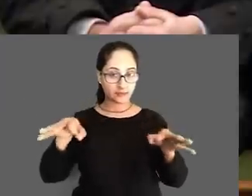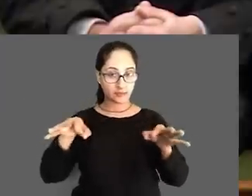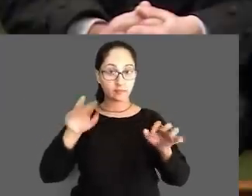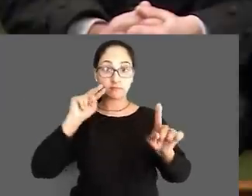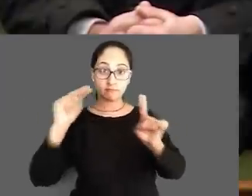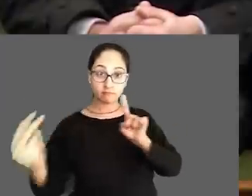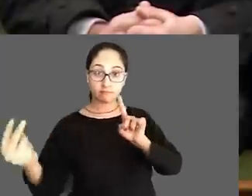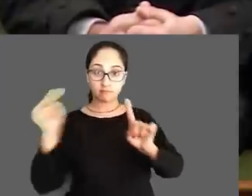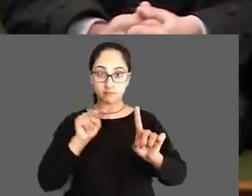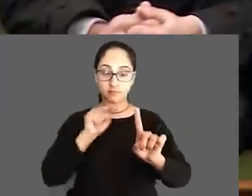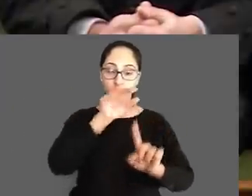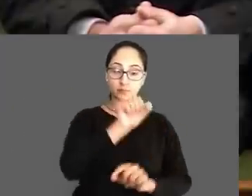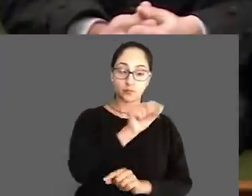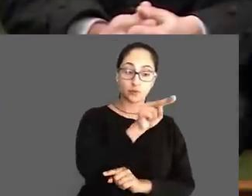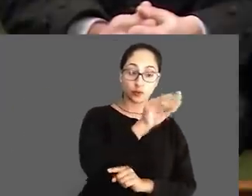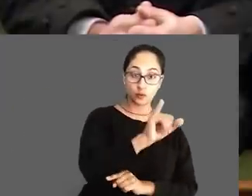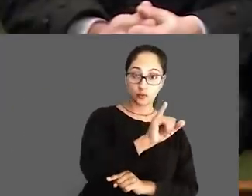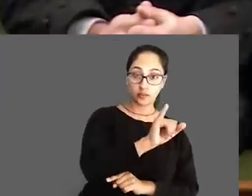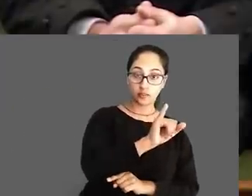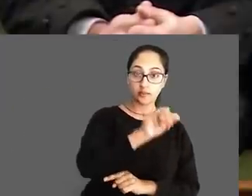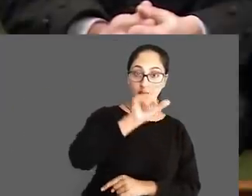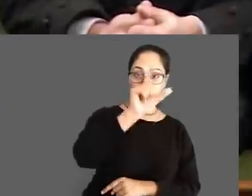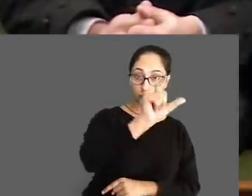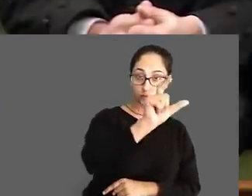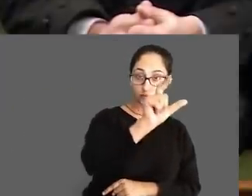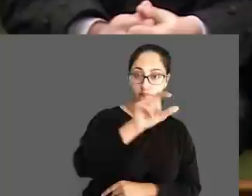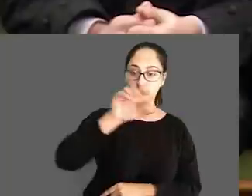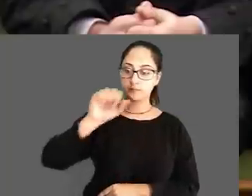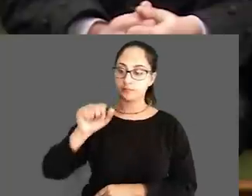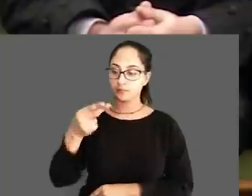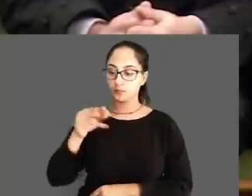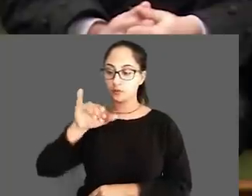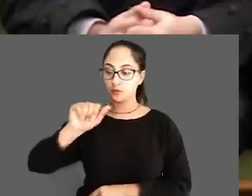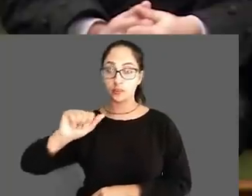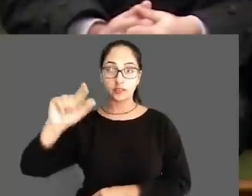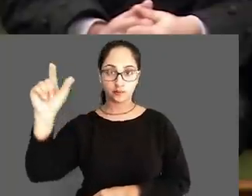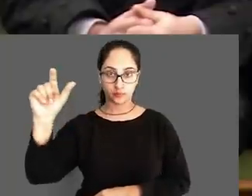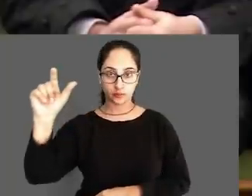and the Shia interpretations of the Muslim faith.